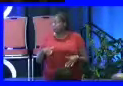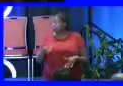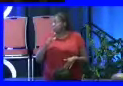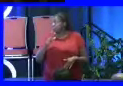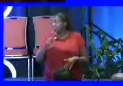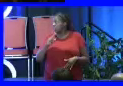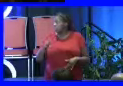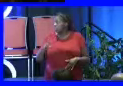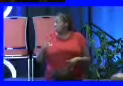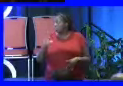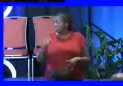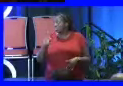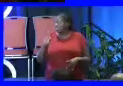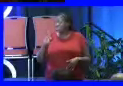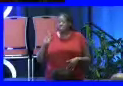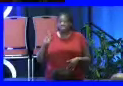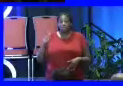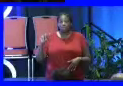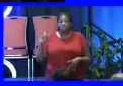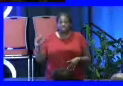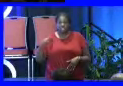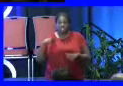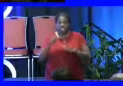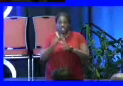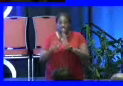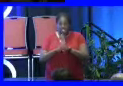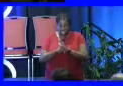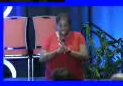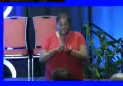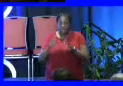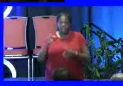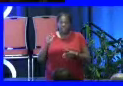Program Administrator with Access, the state Medicaid agency in Arizona.